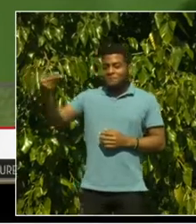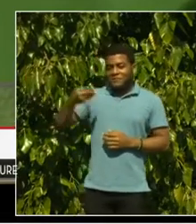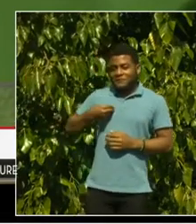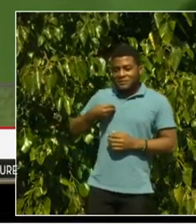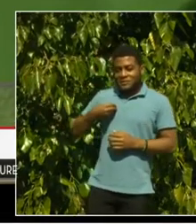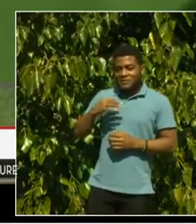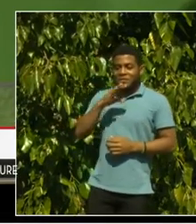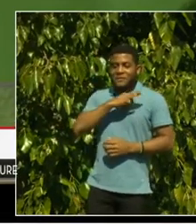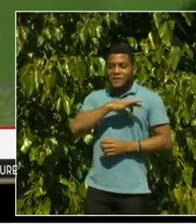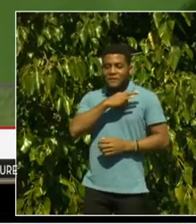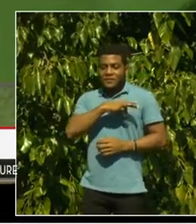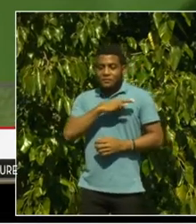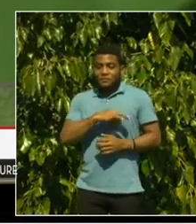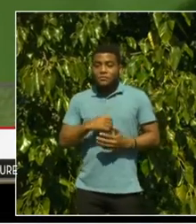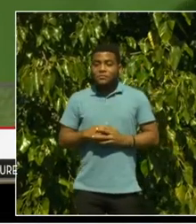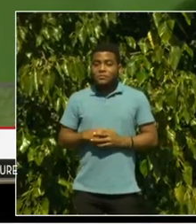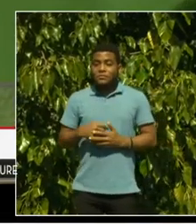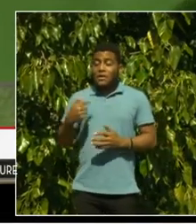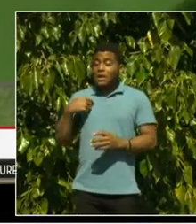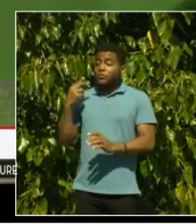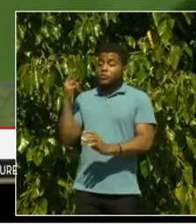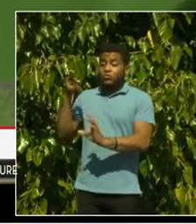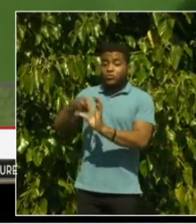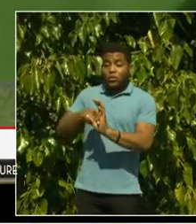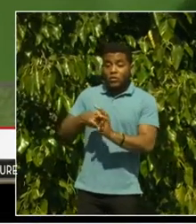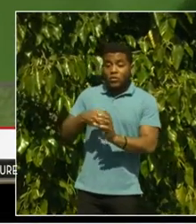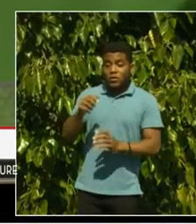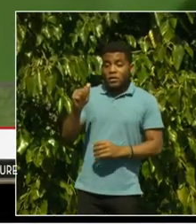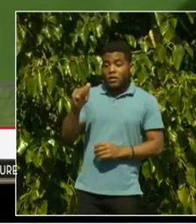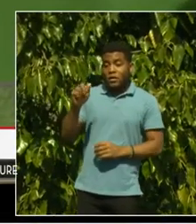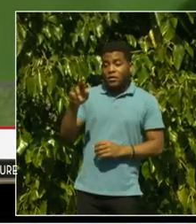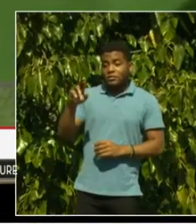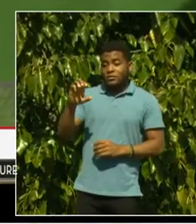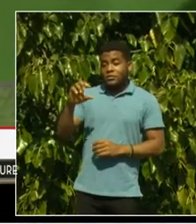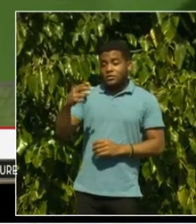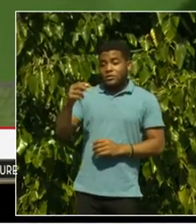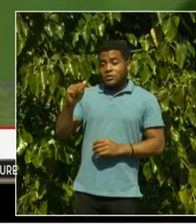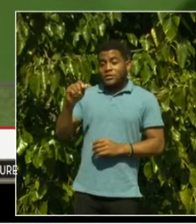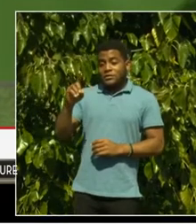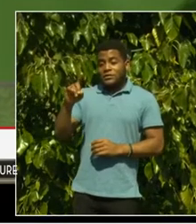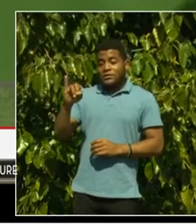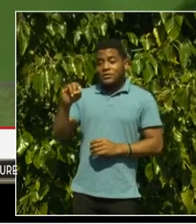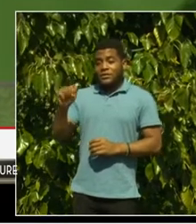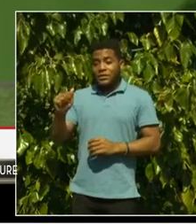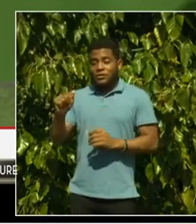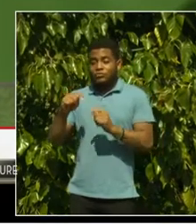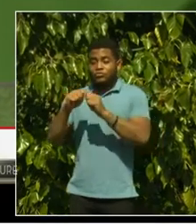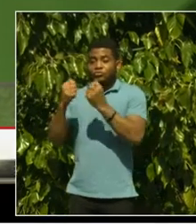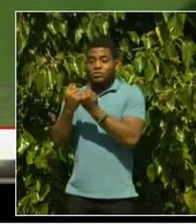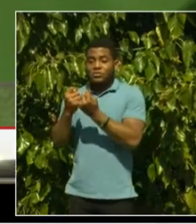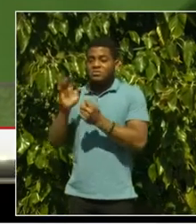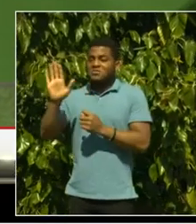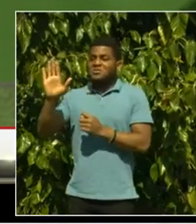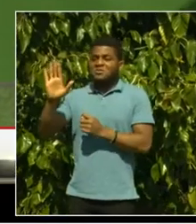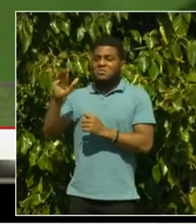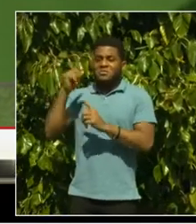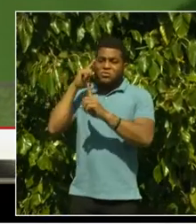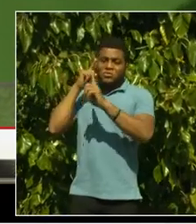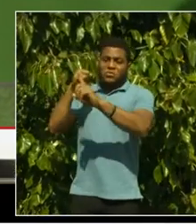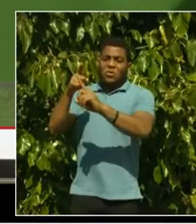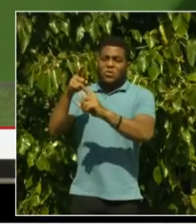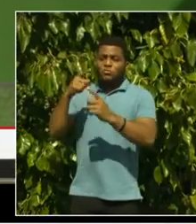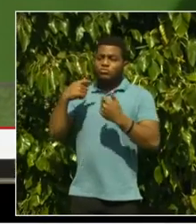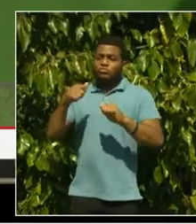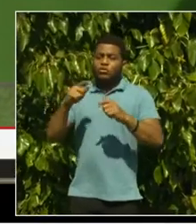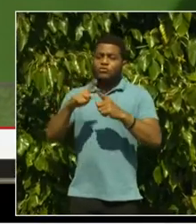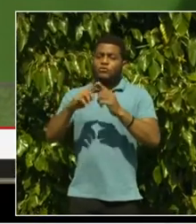February. Arcadia's mission is to create a more equitable and sustainable food system. With food grown on our farm in